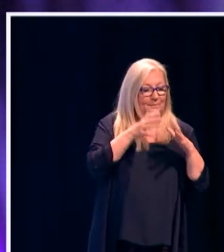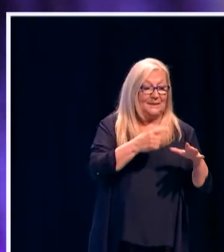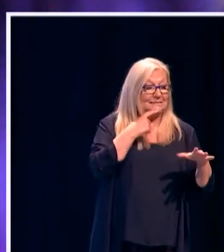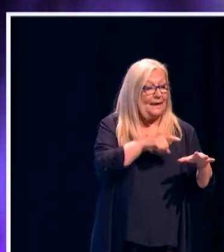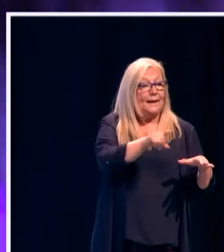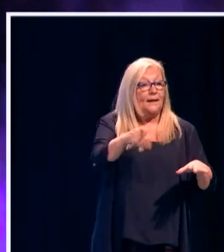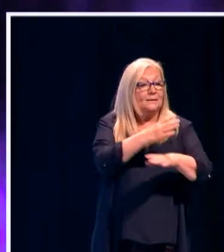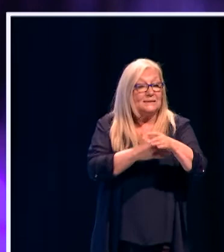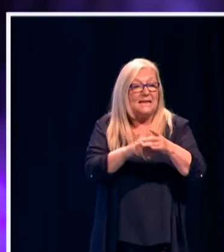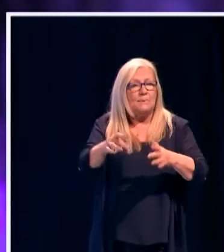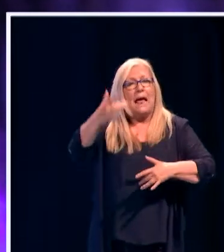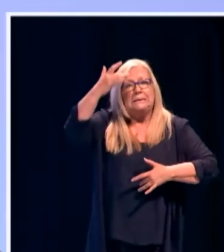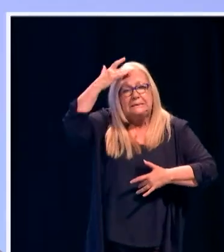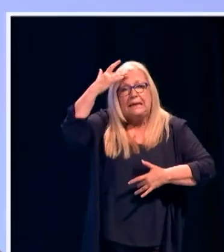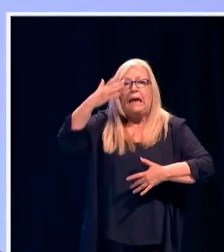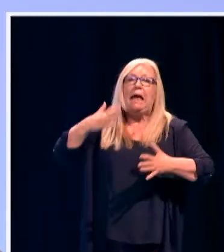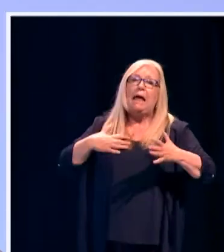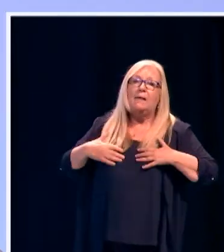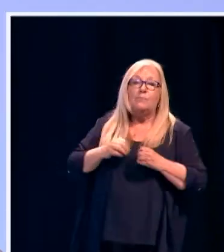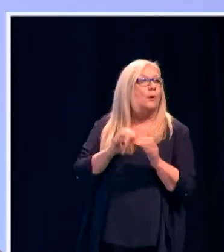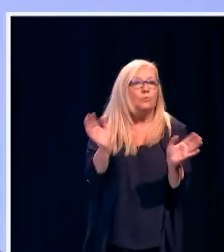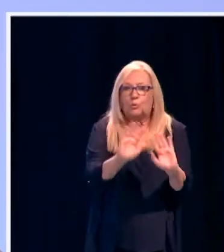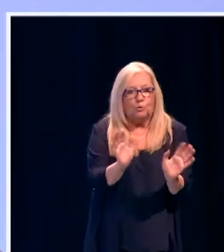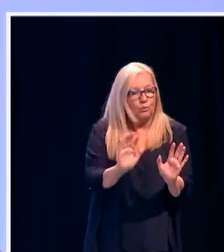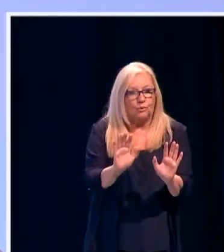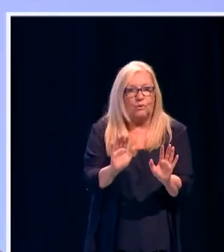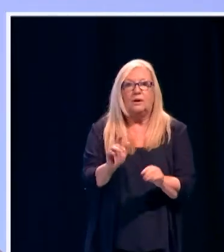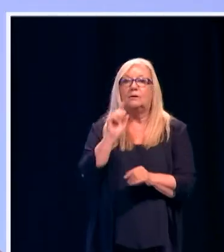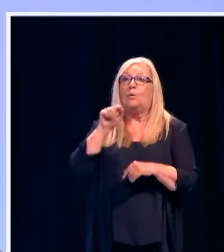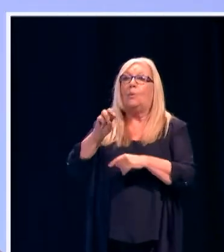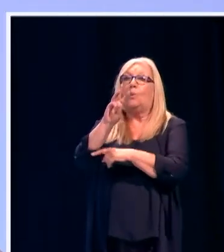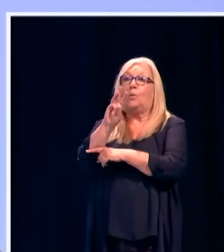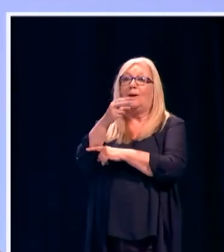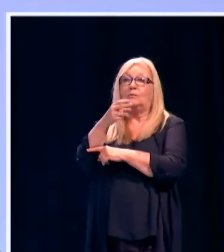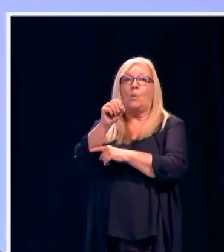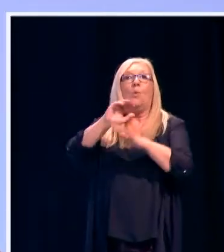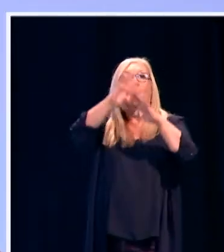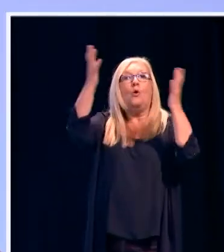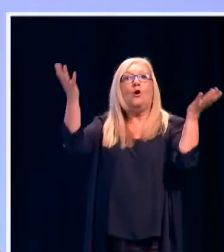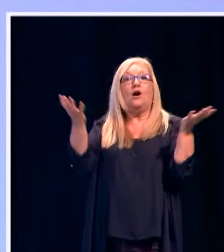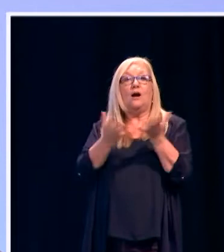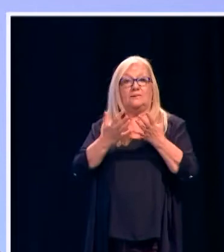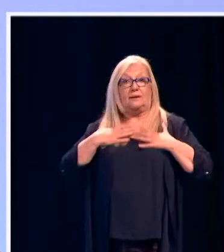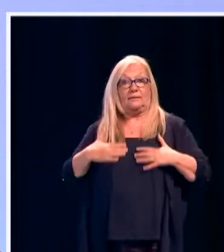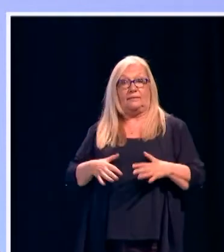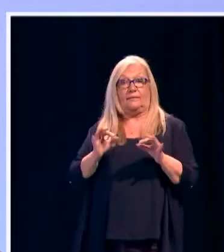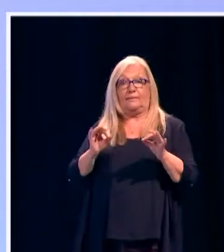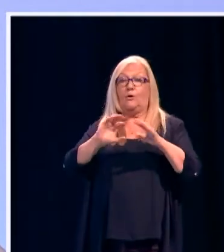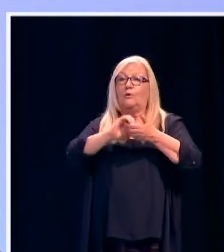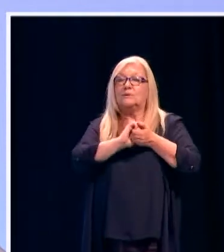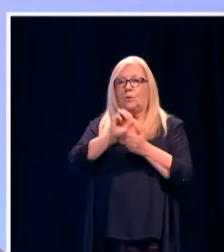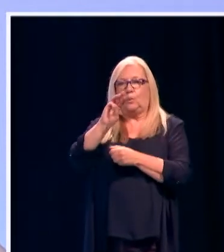condition. Disability, via the World Health Organization definition, is that it's the technology or